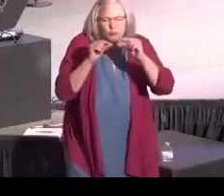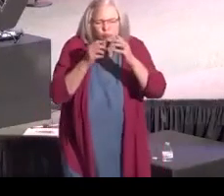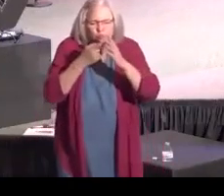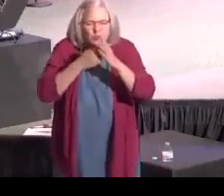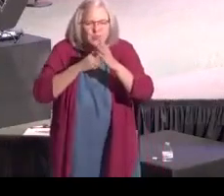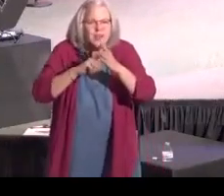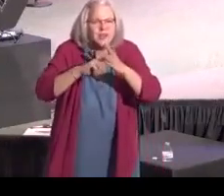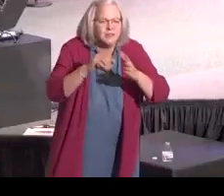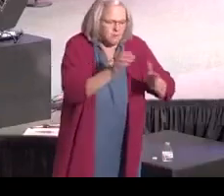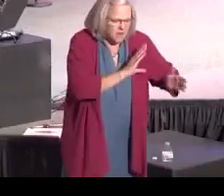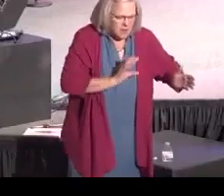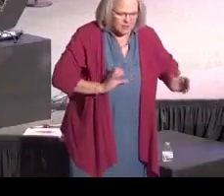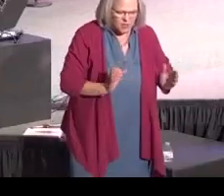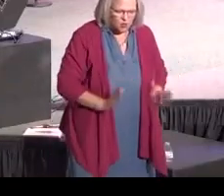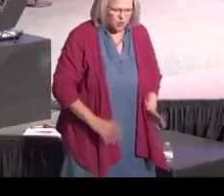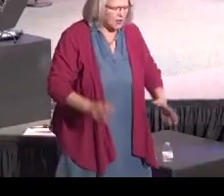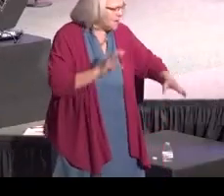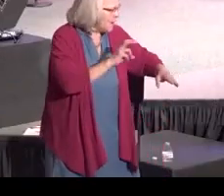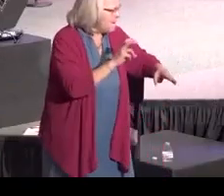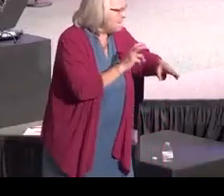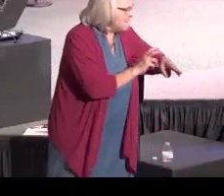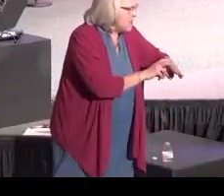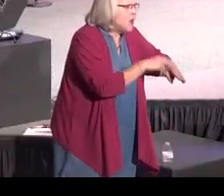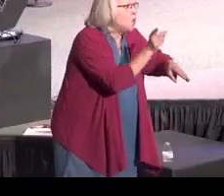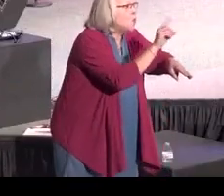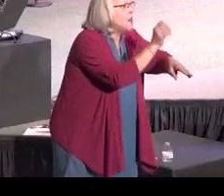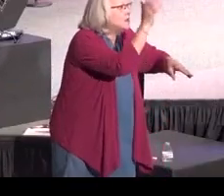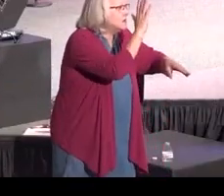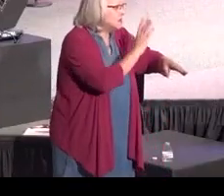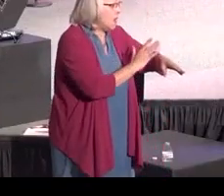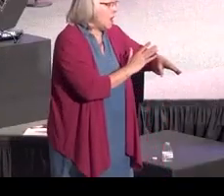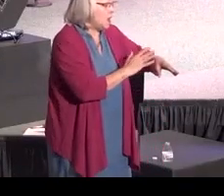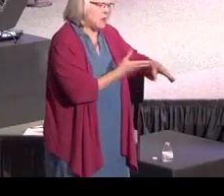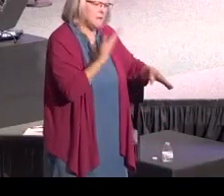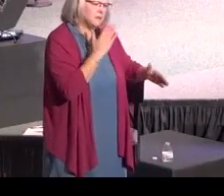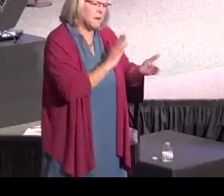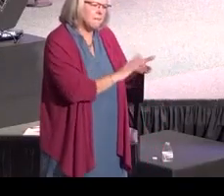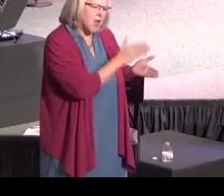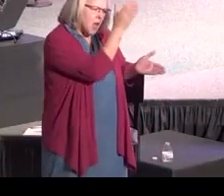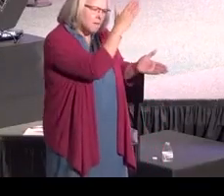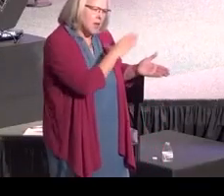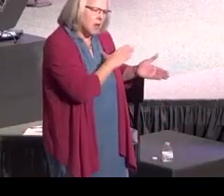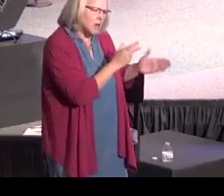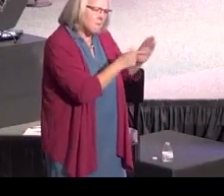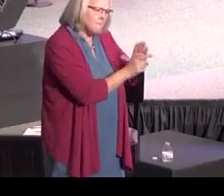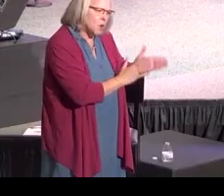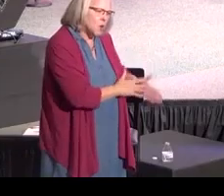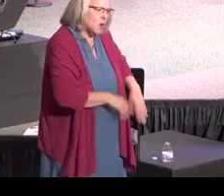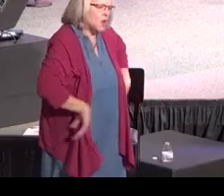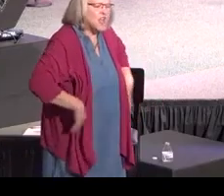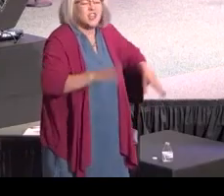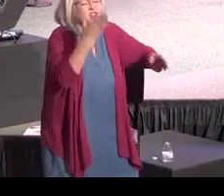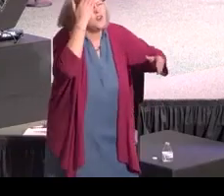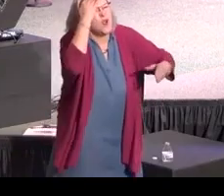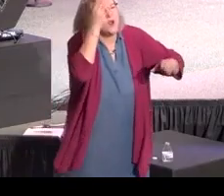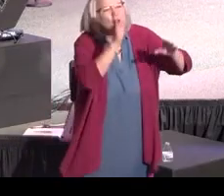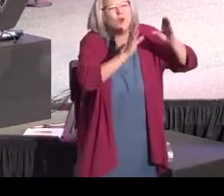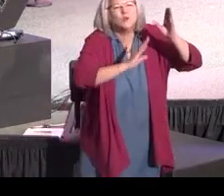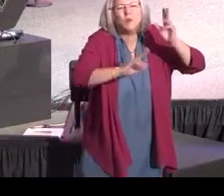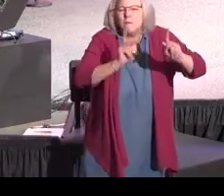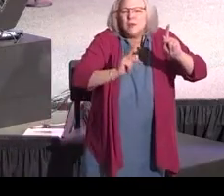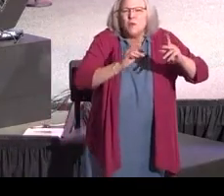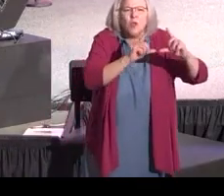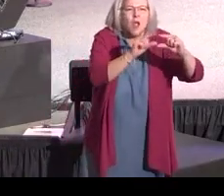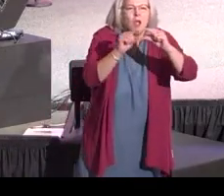because the Christian got bit. And where was his God? And he must be a bad guy. And he must be a murderer. You know those people that gossip with